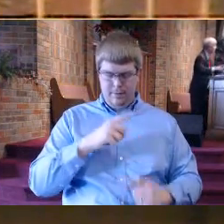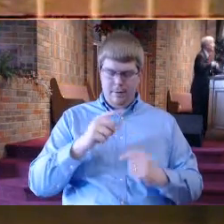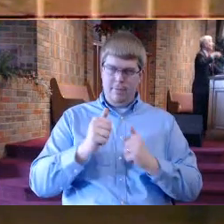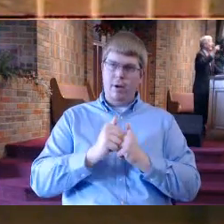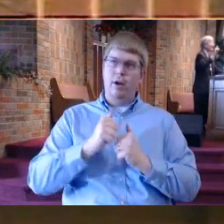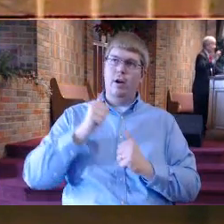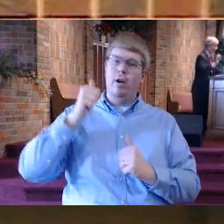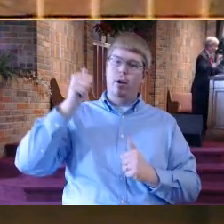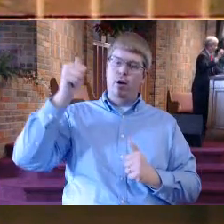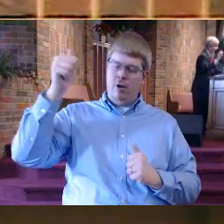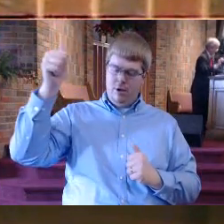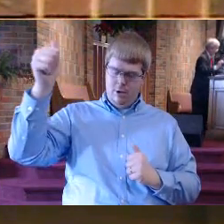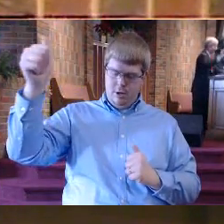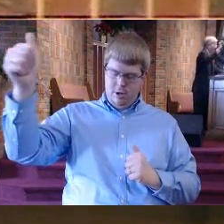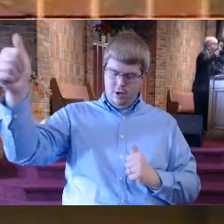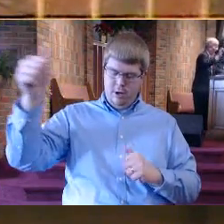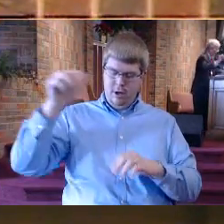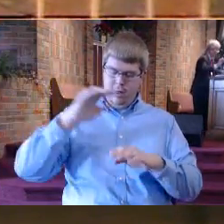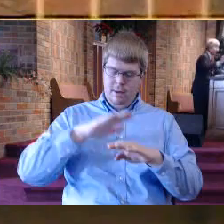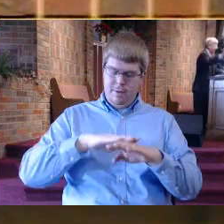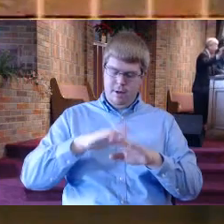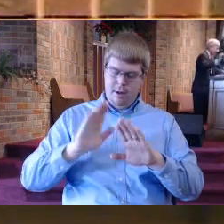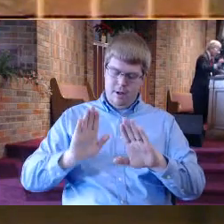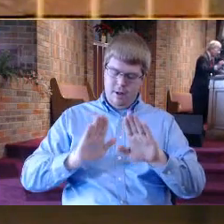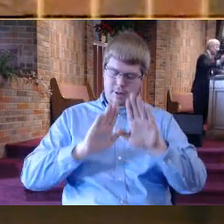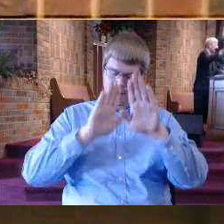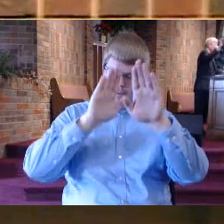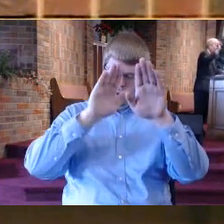today. Going afar,